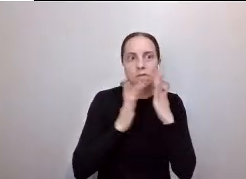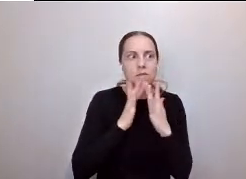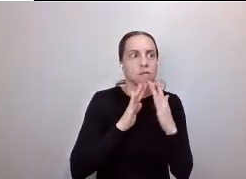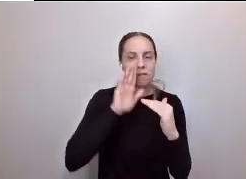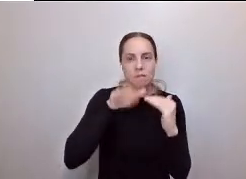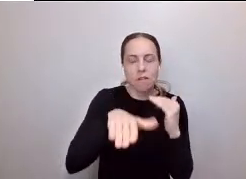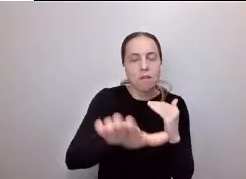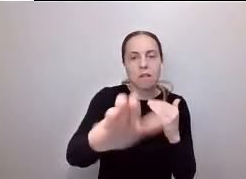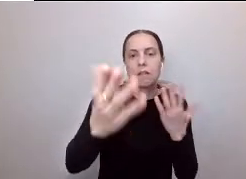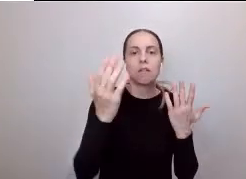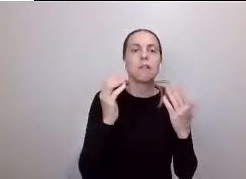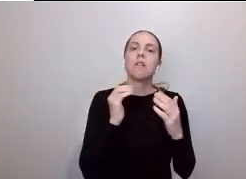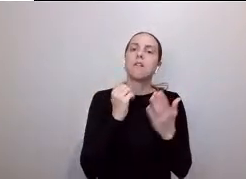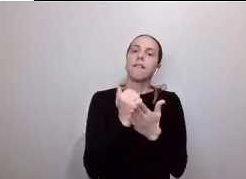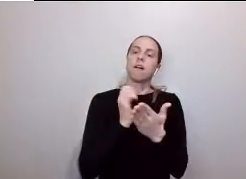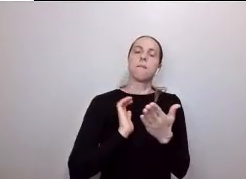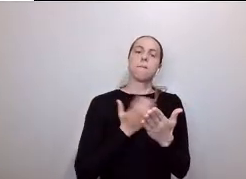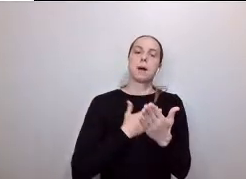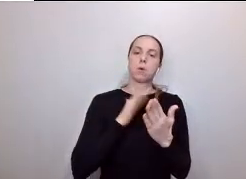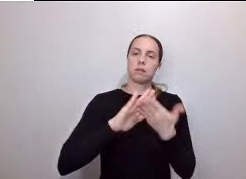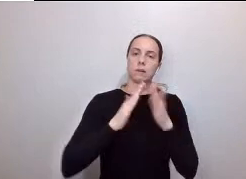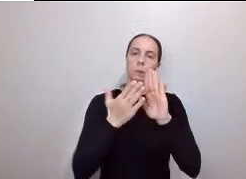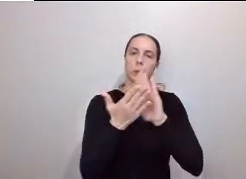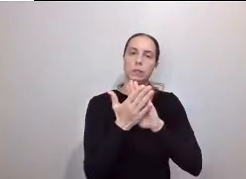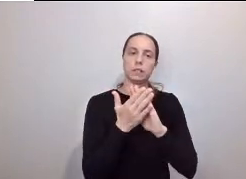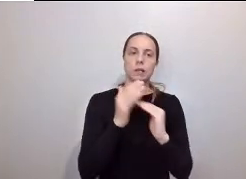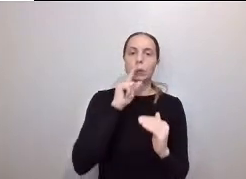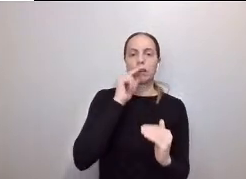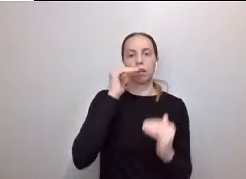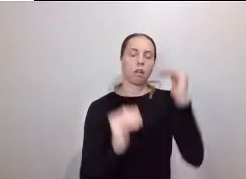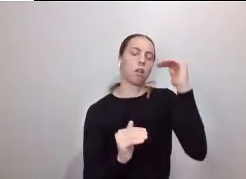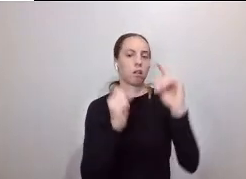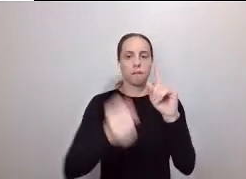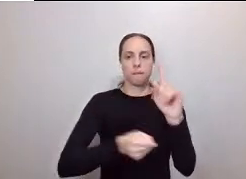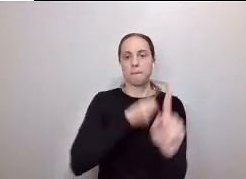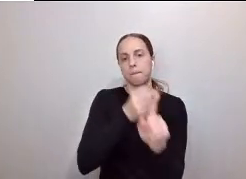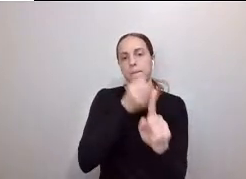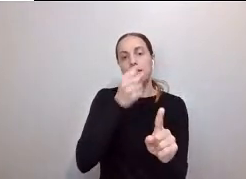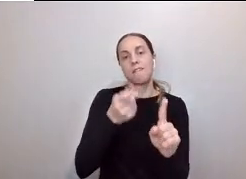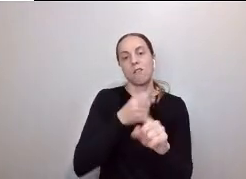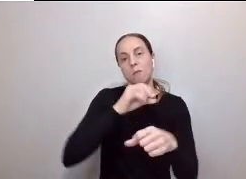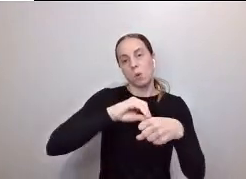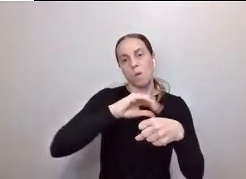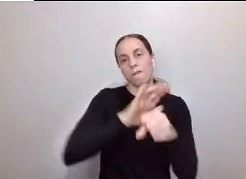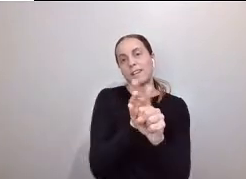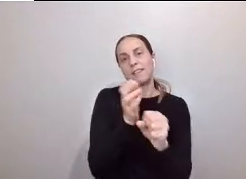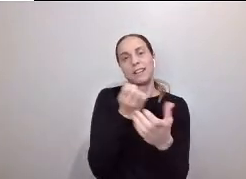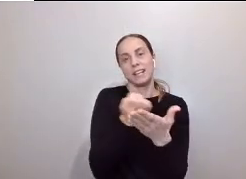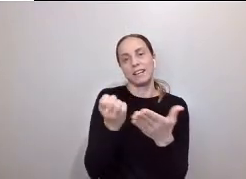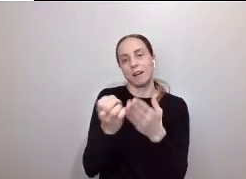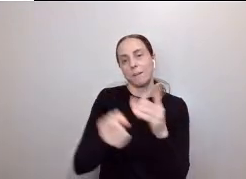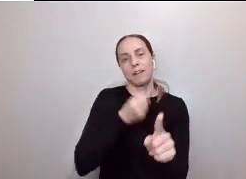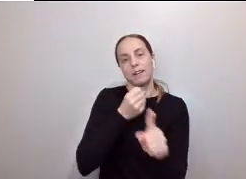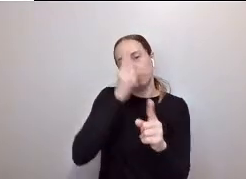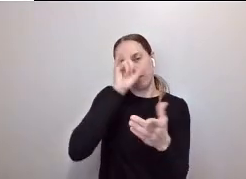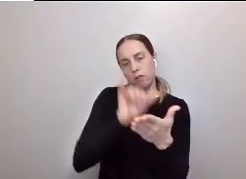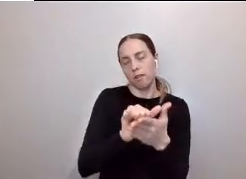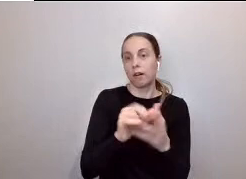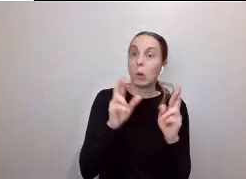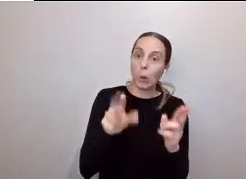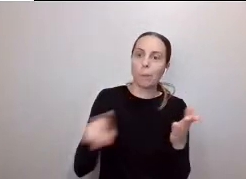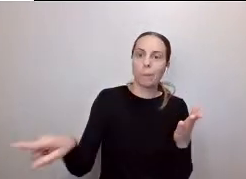has been disproportionately impacted by COVID and the economic impacts of that. So I hope that you all will support this. Thank